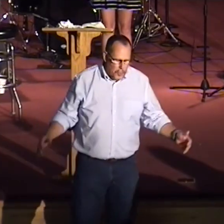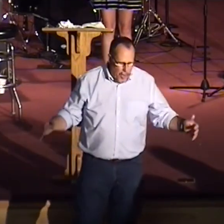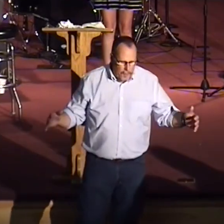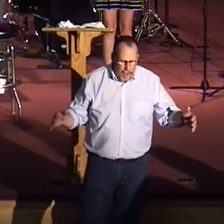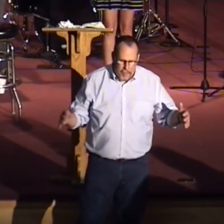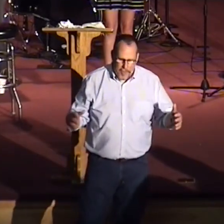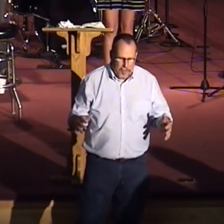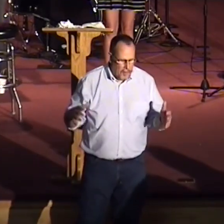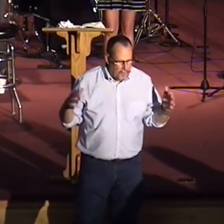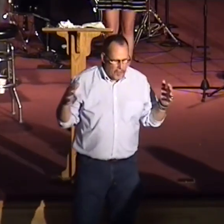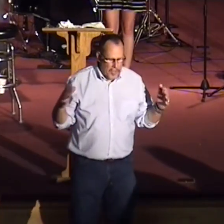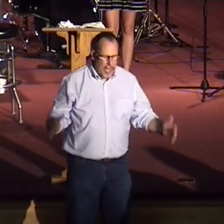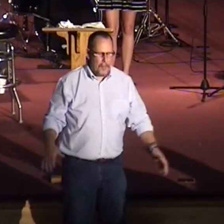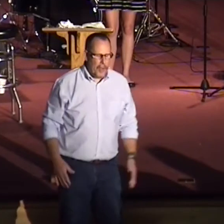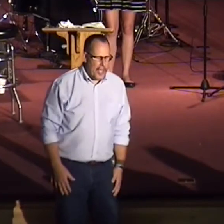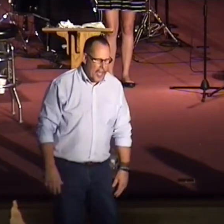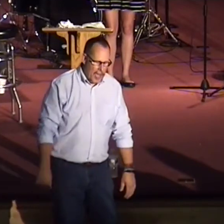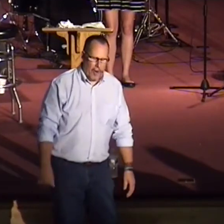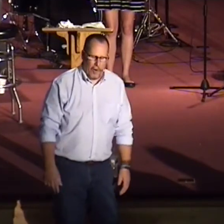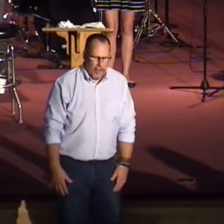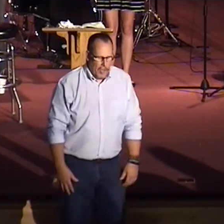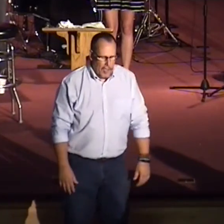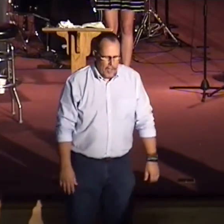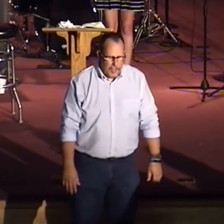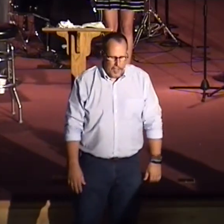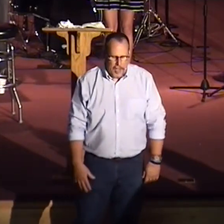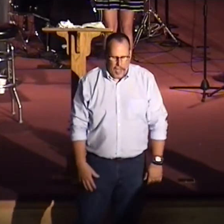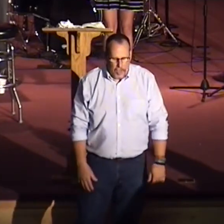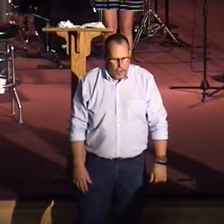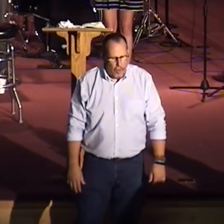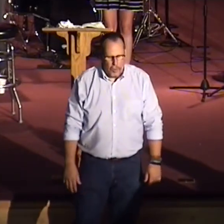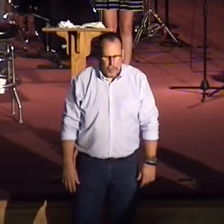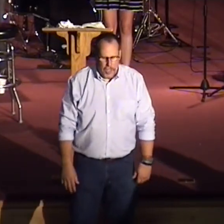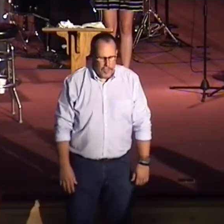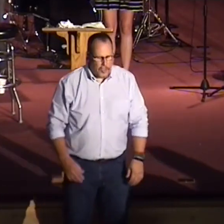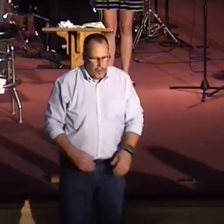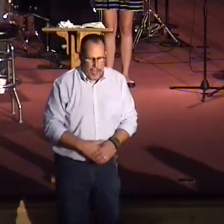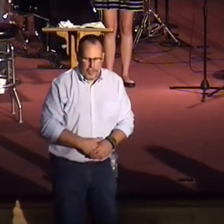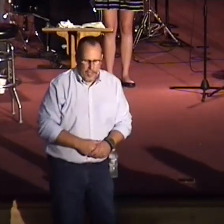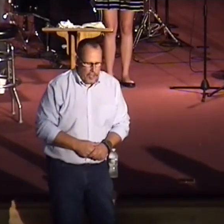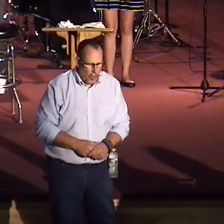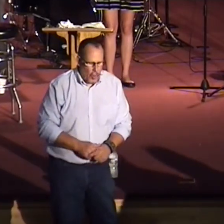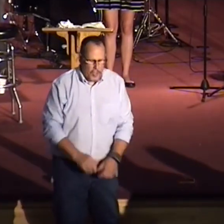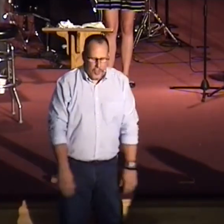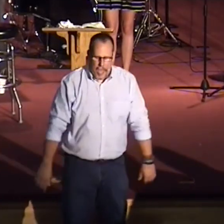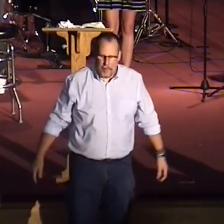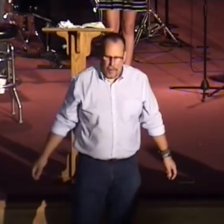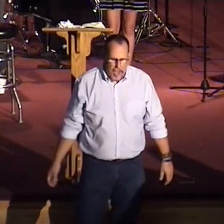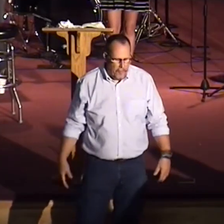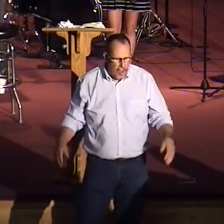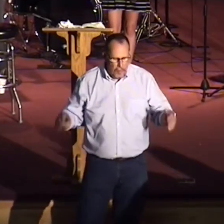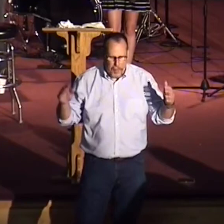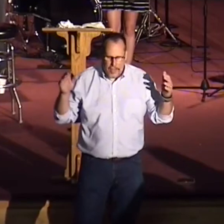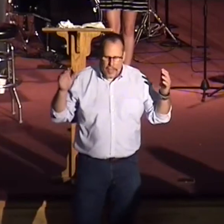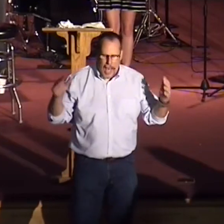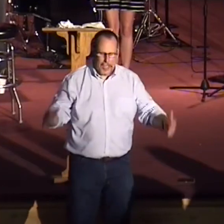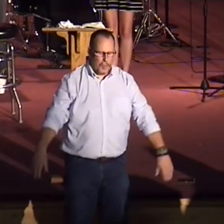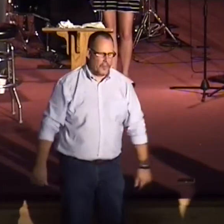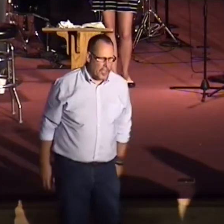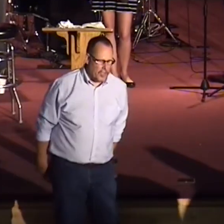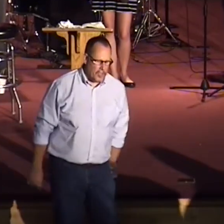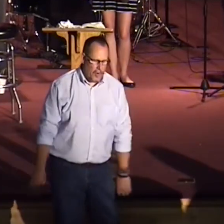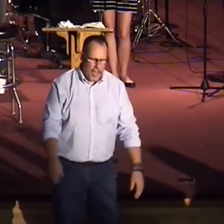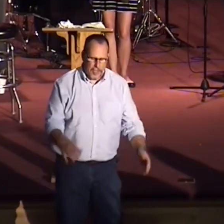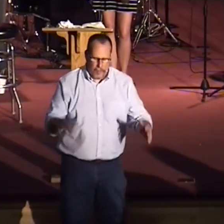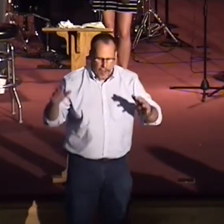I just pray, Father, that if there's anybody here that does not know Jesus Christ as their Lord and Savior, never have obeyed the gospel